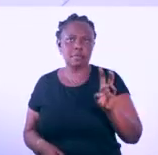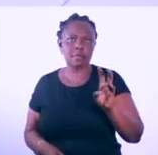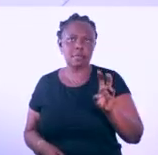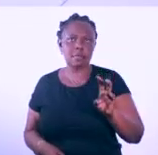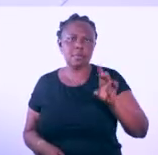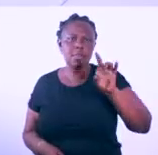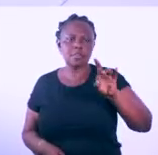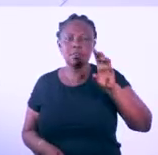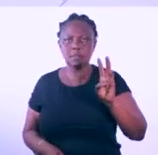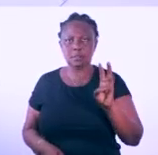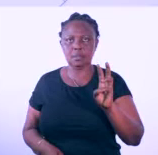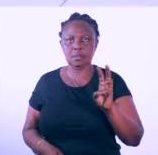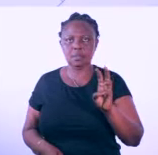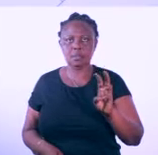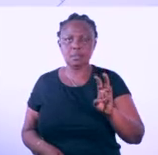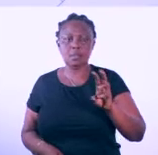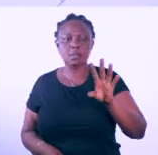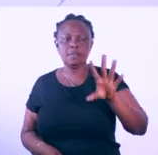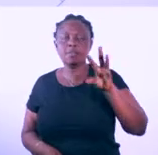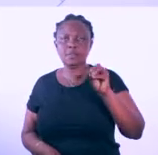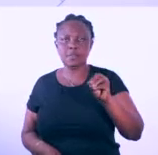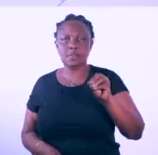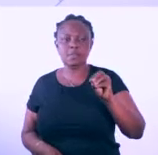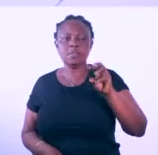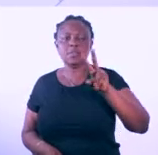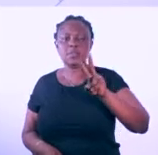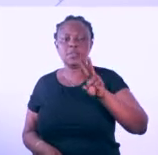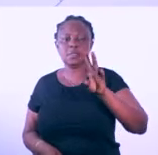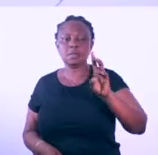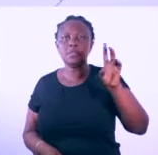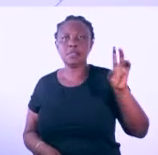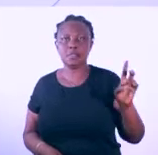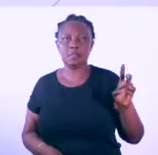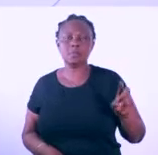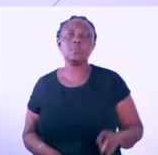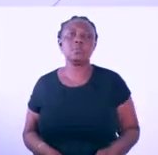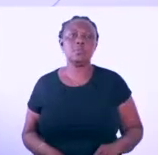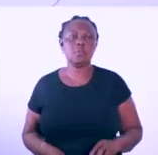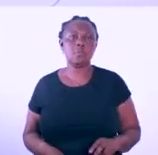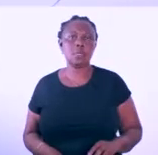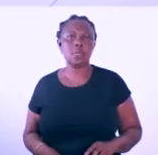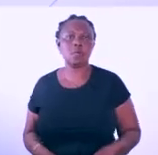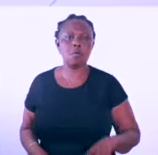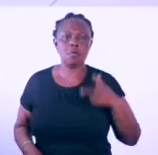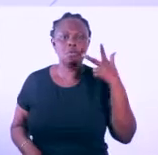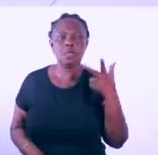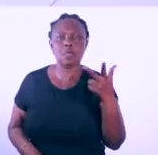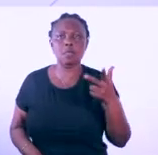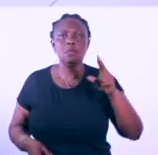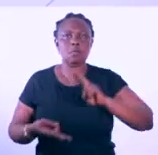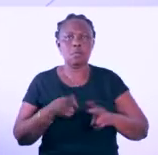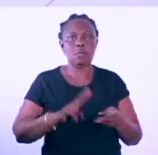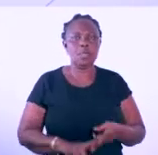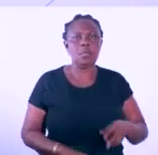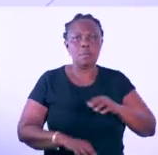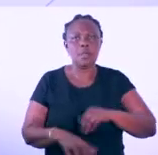86, 50, 77. Okay, let's move to the next. These are 3-digit numbers. Select 5 and mention the